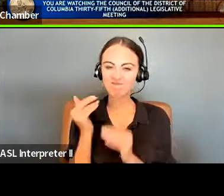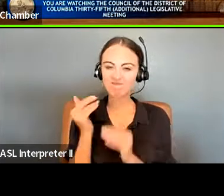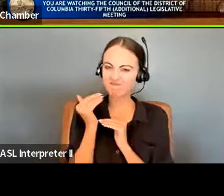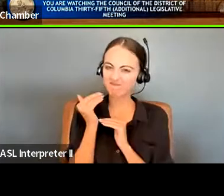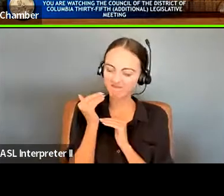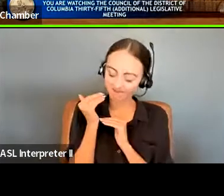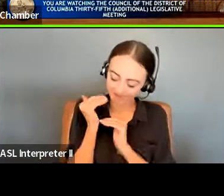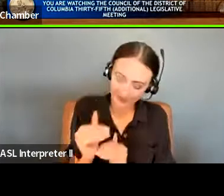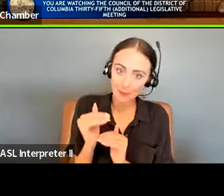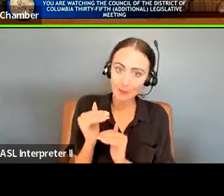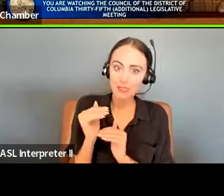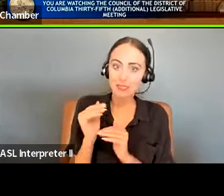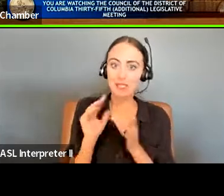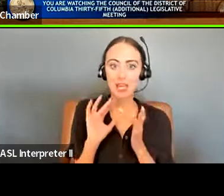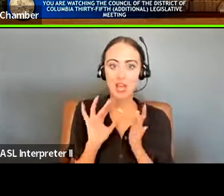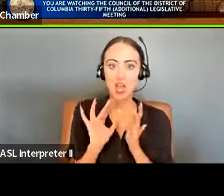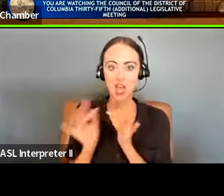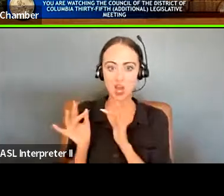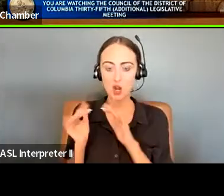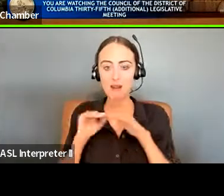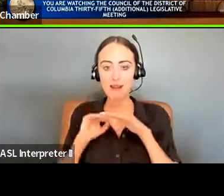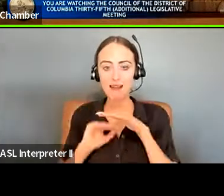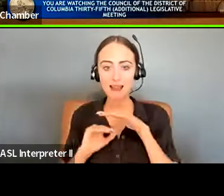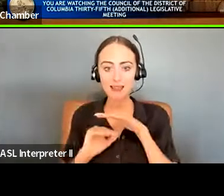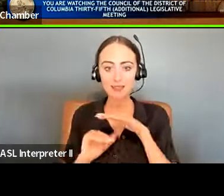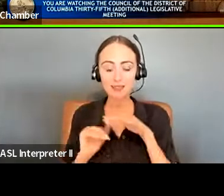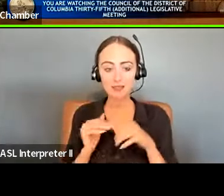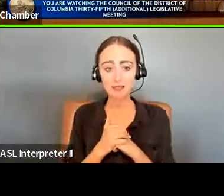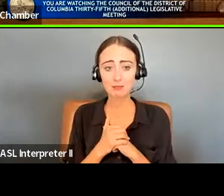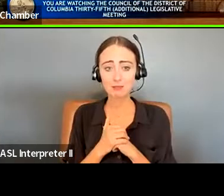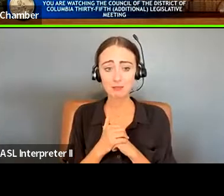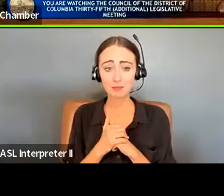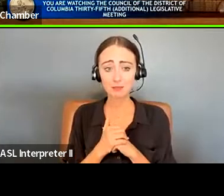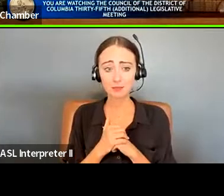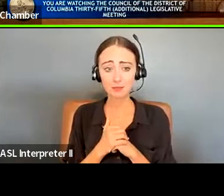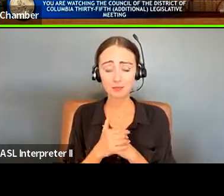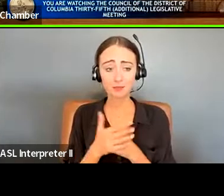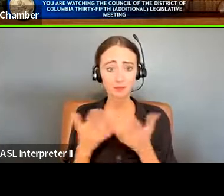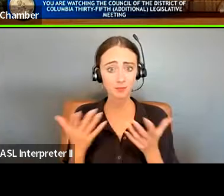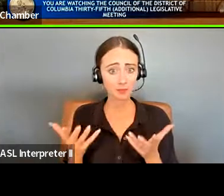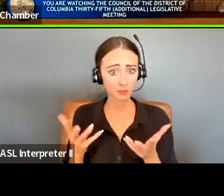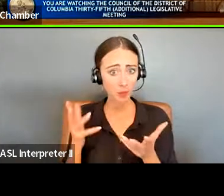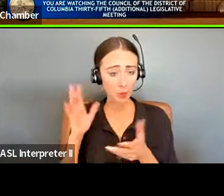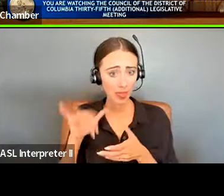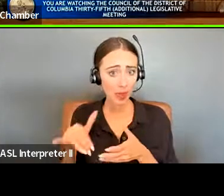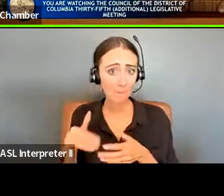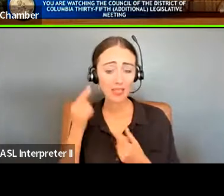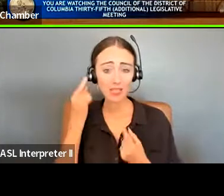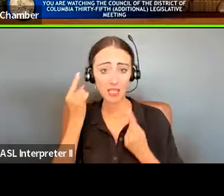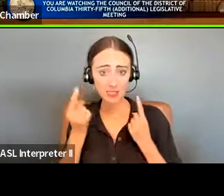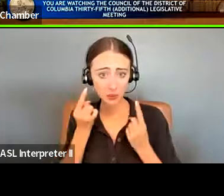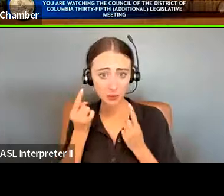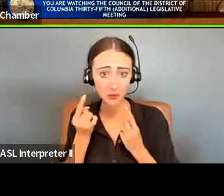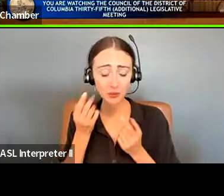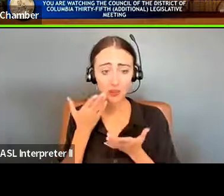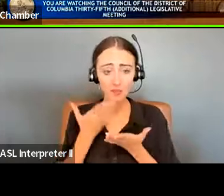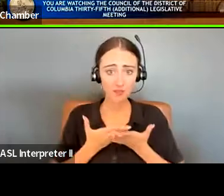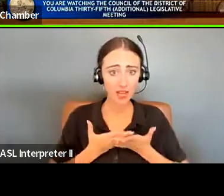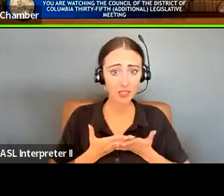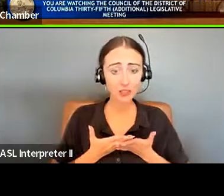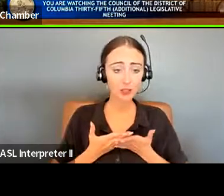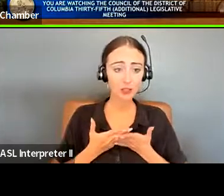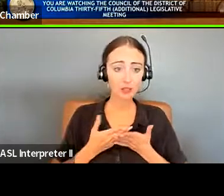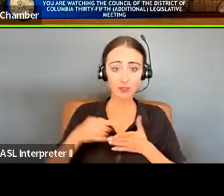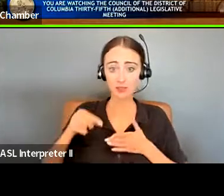limited internet access. Will that be a factor in us